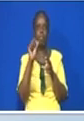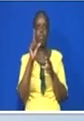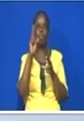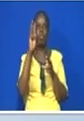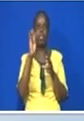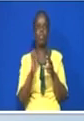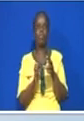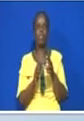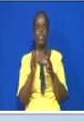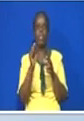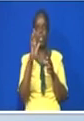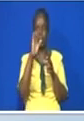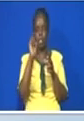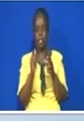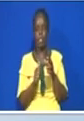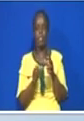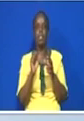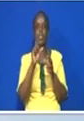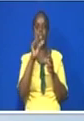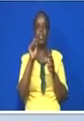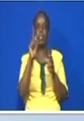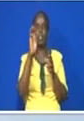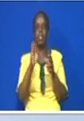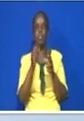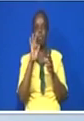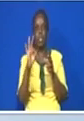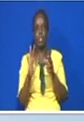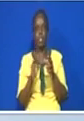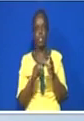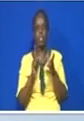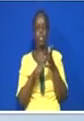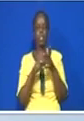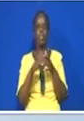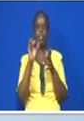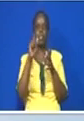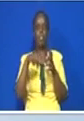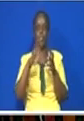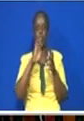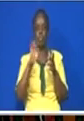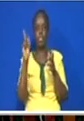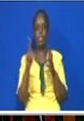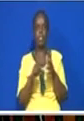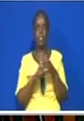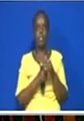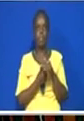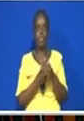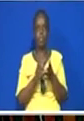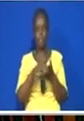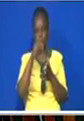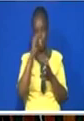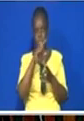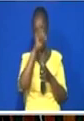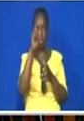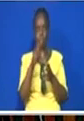and area scale factor, and lastly, calculating speed. Now let us begin by looking at a